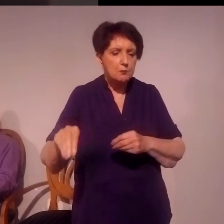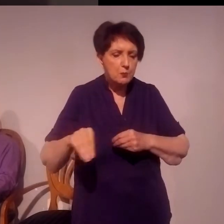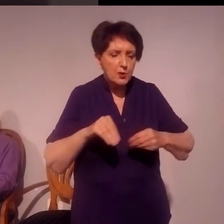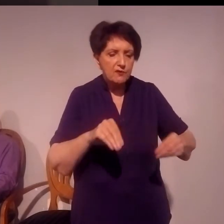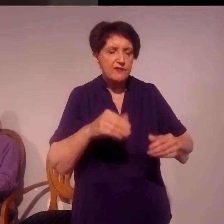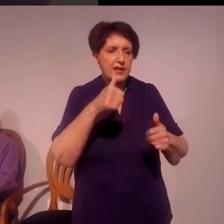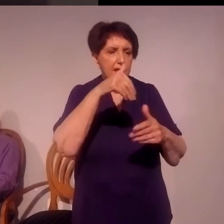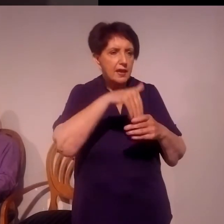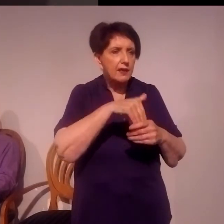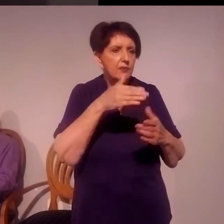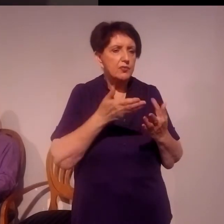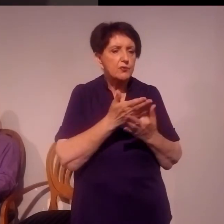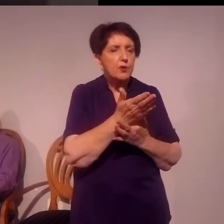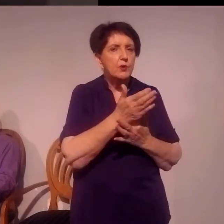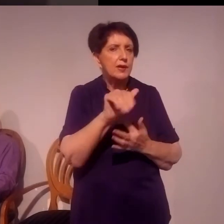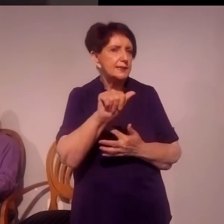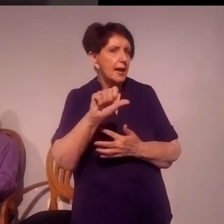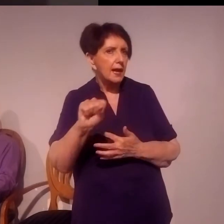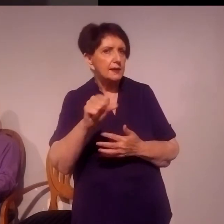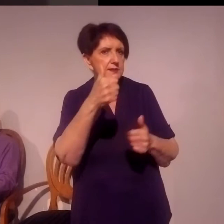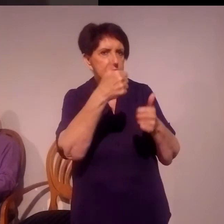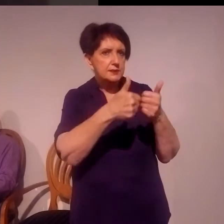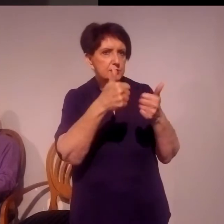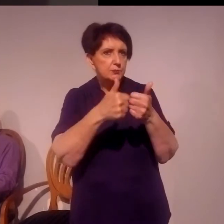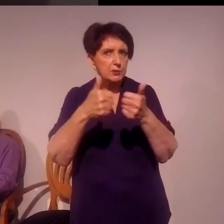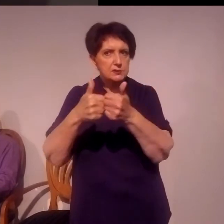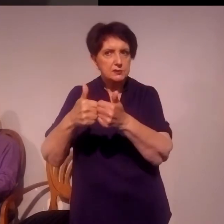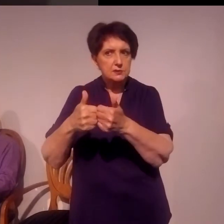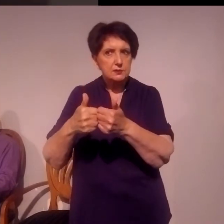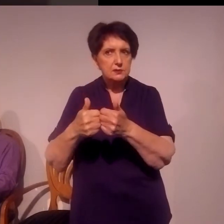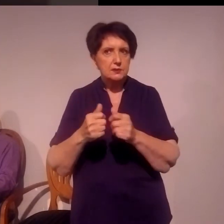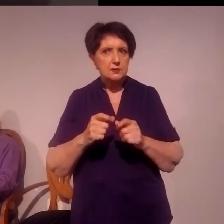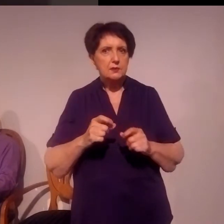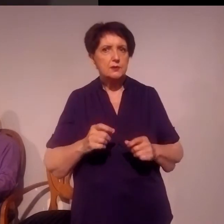as each and every person who contributes.